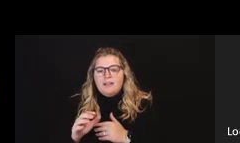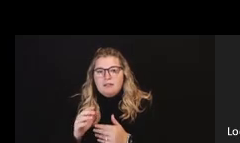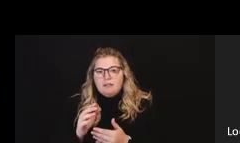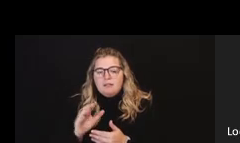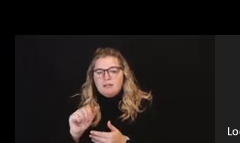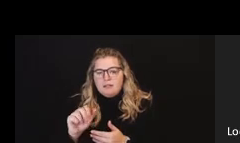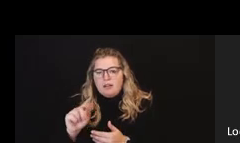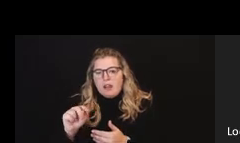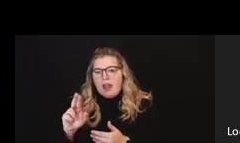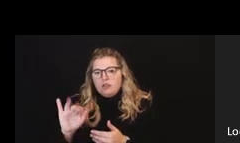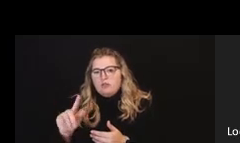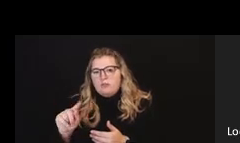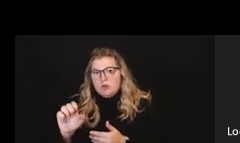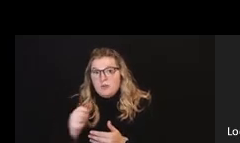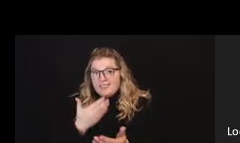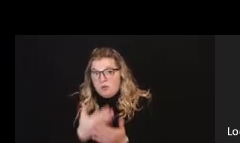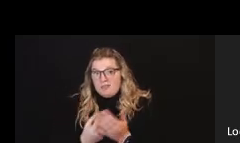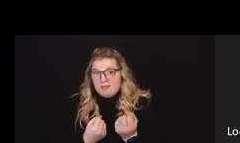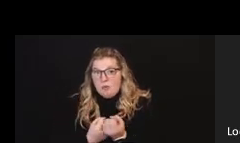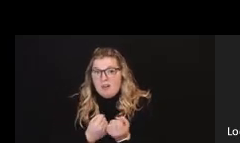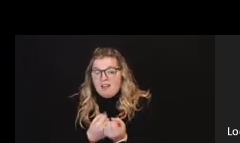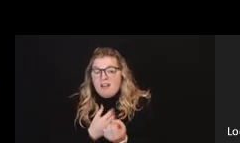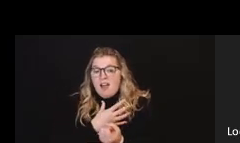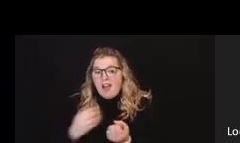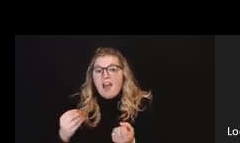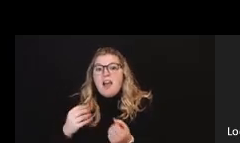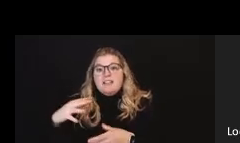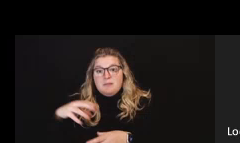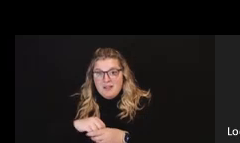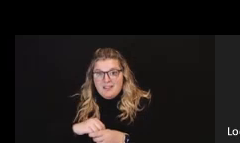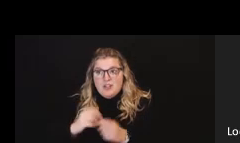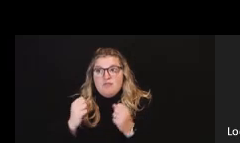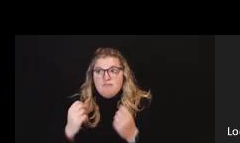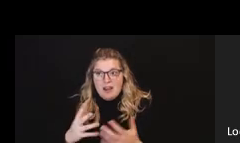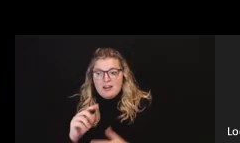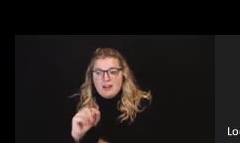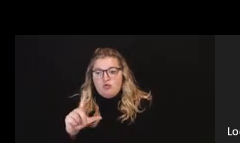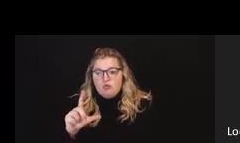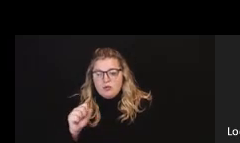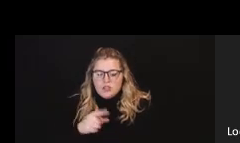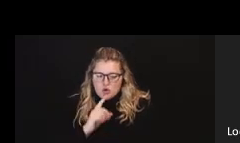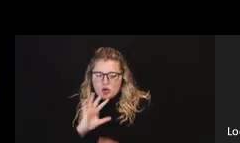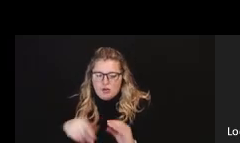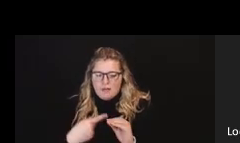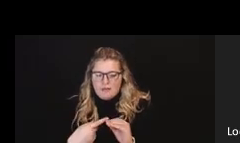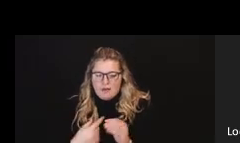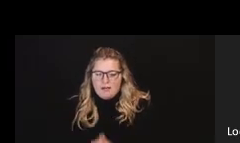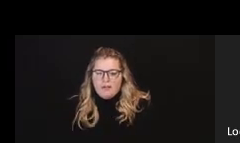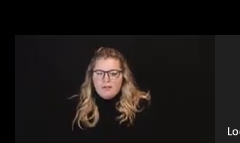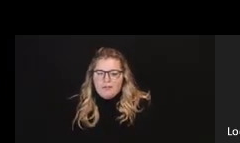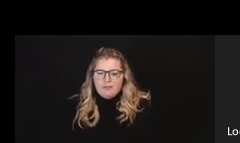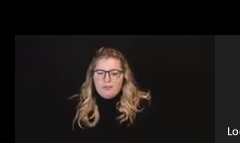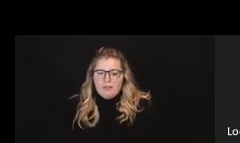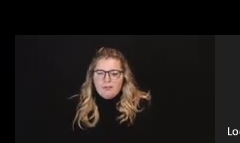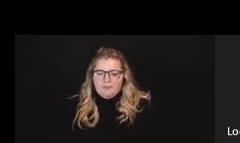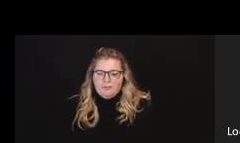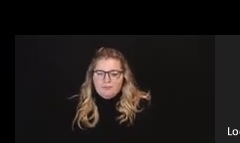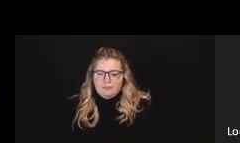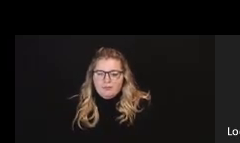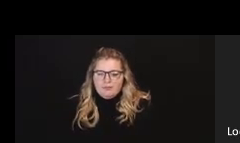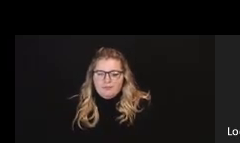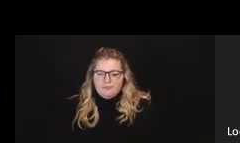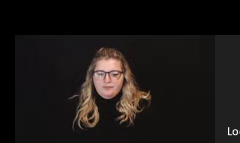supported and built into many, but not all of these tools that you're talking about. I'm going to go